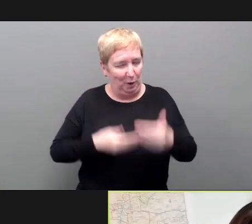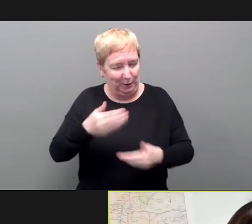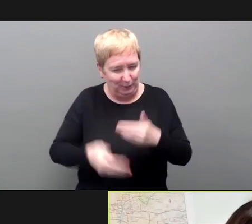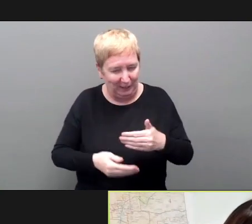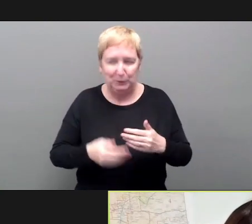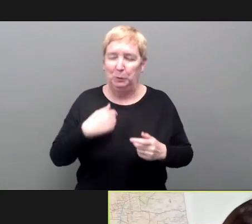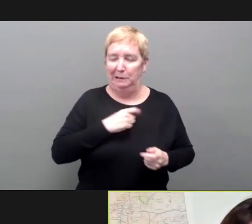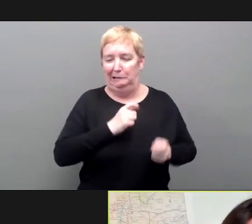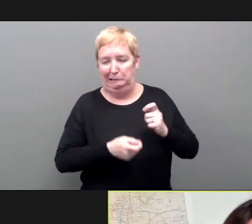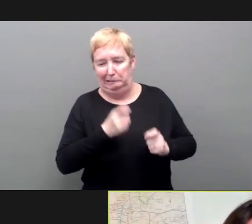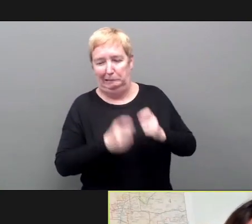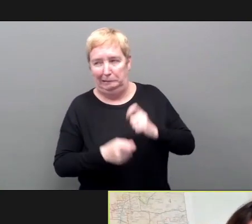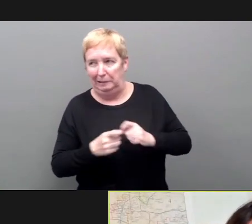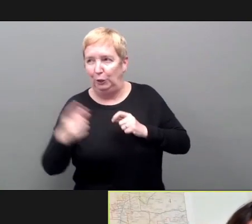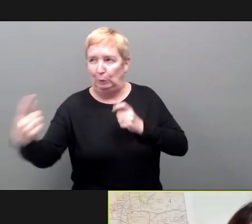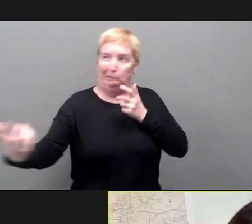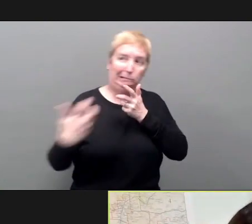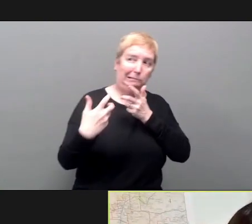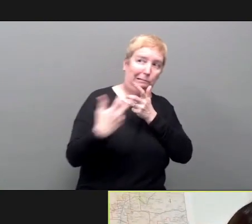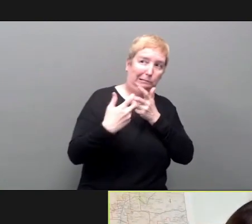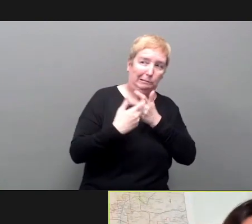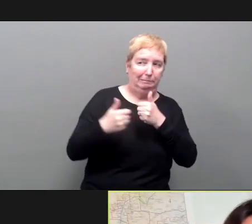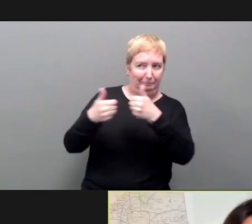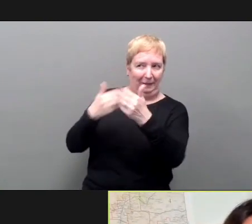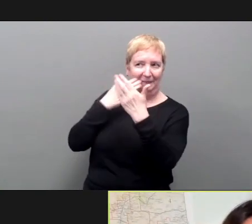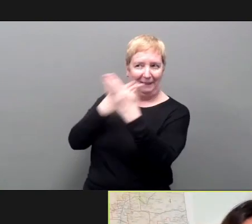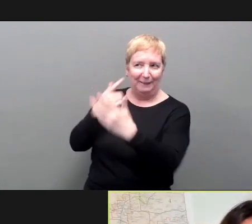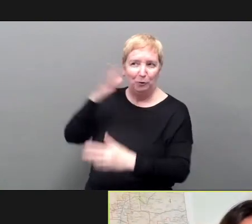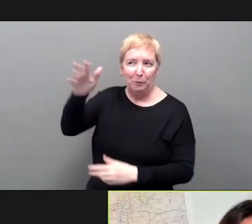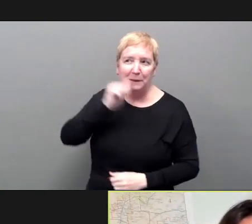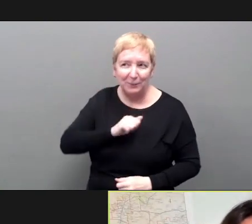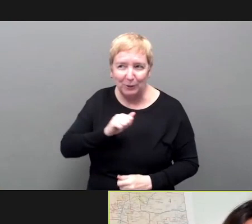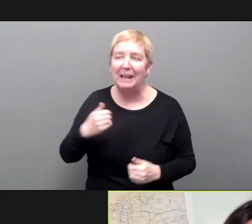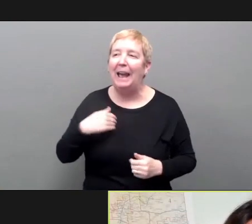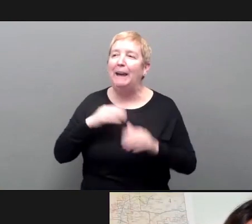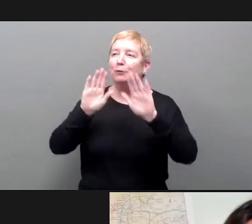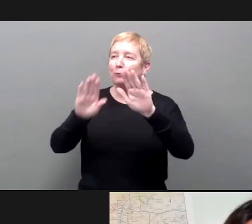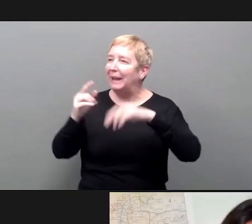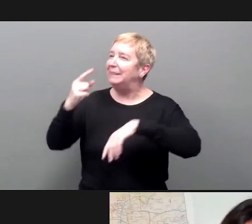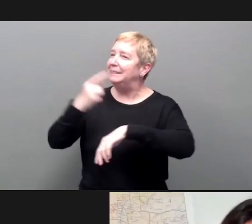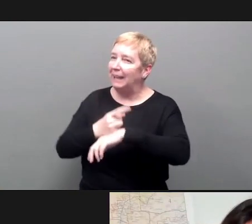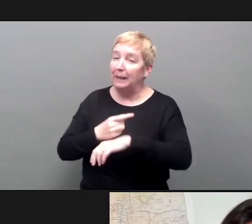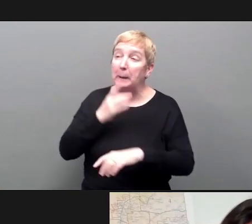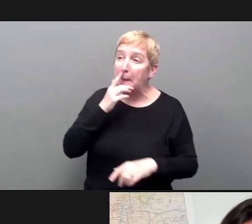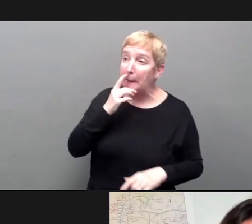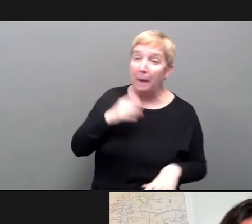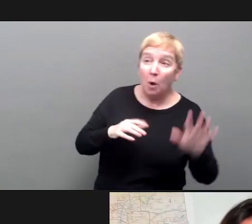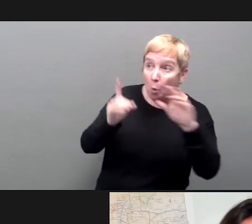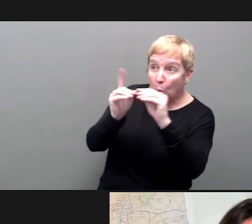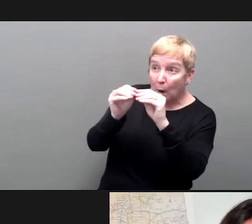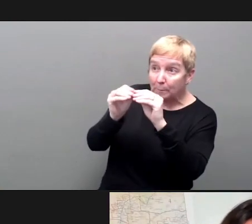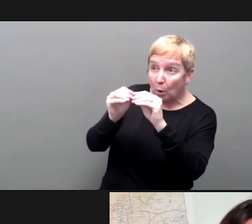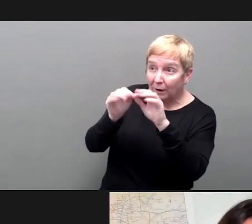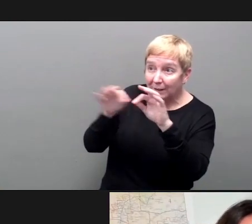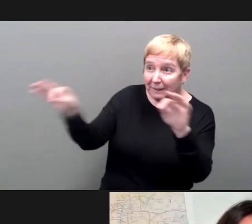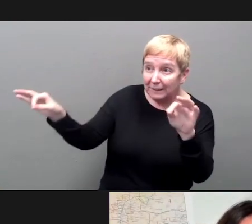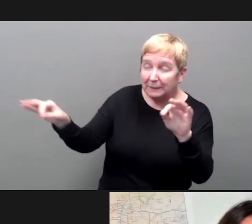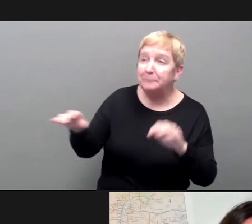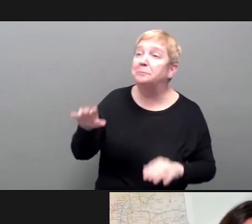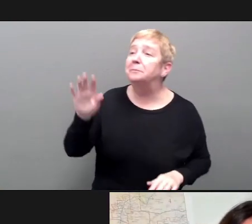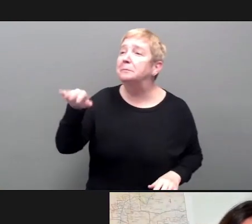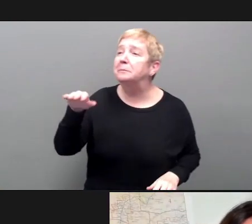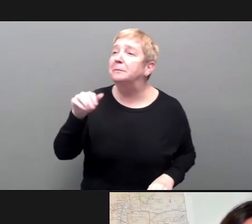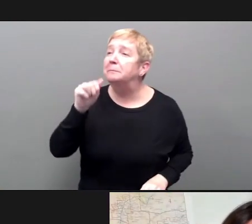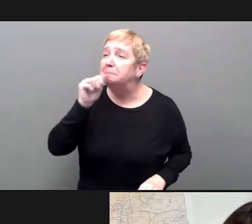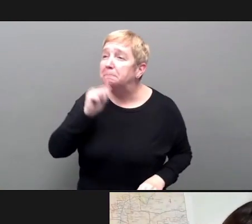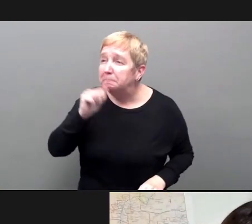us, and we hope you all have a great day. Take care. One last word is hang in with us for another 2 to